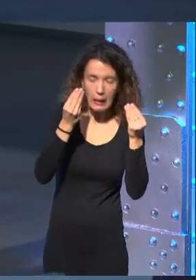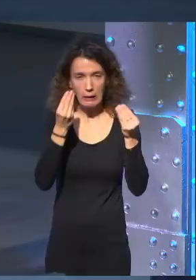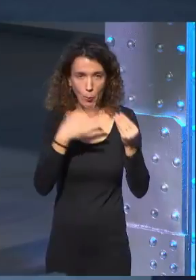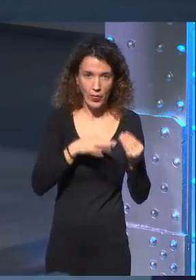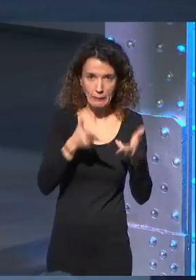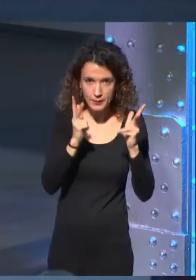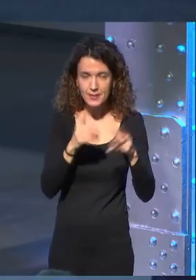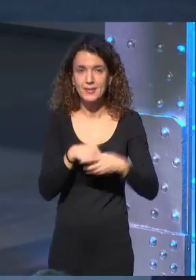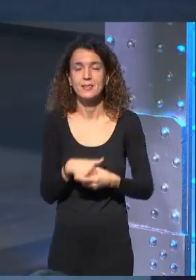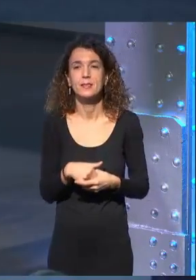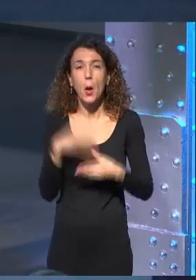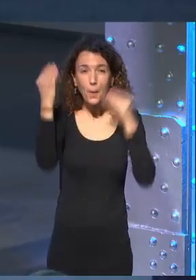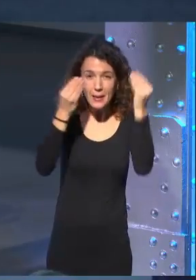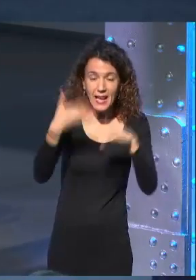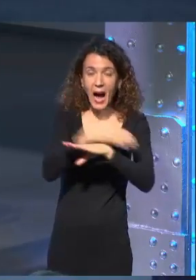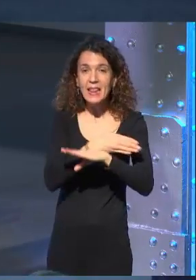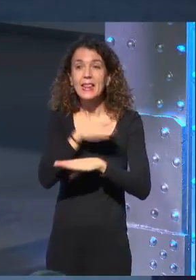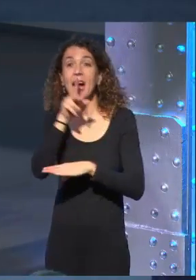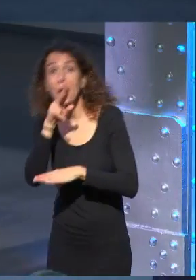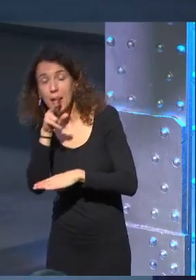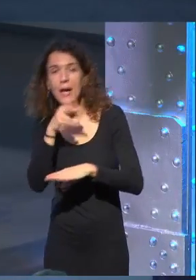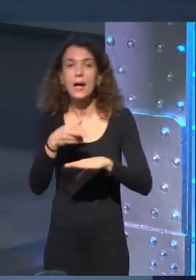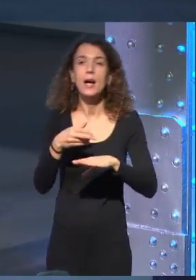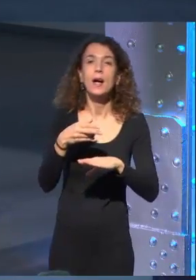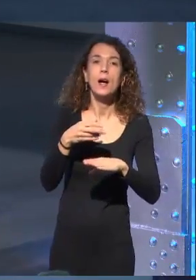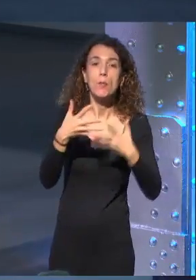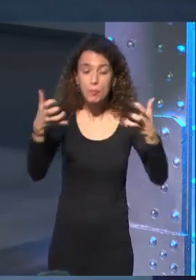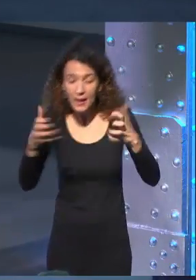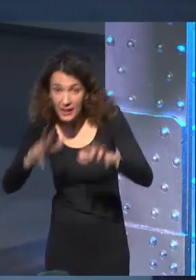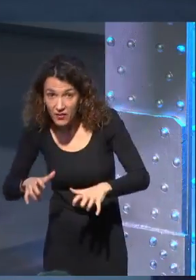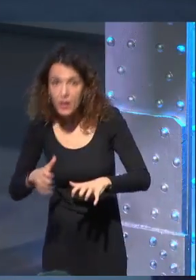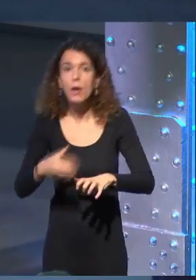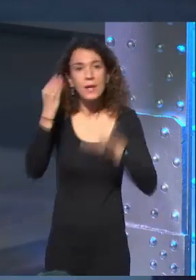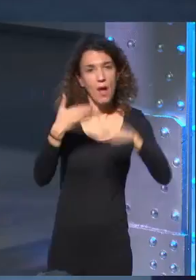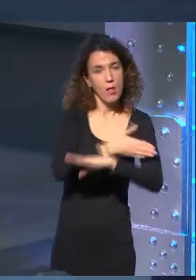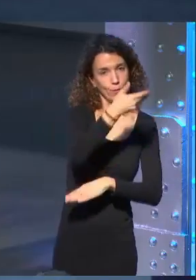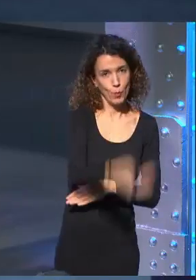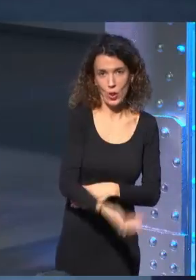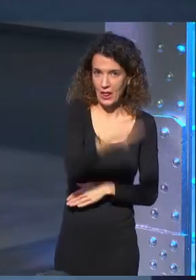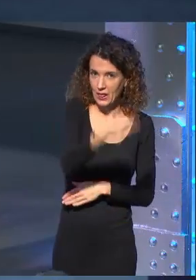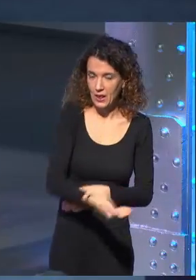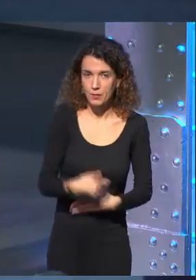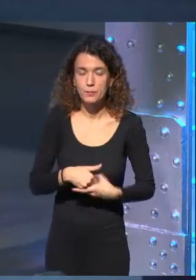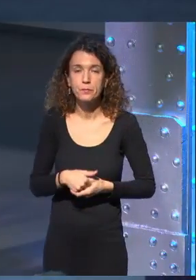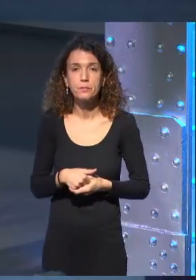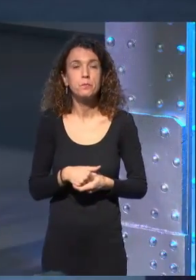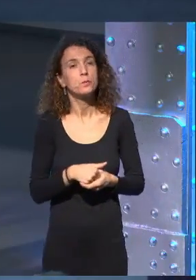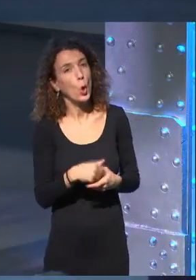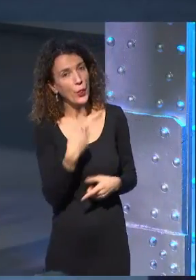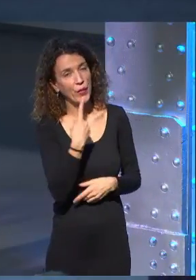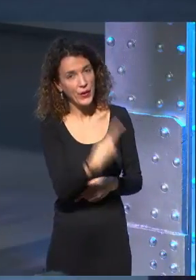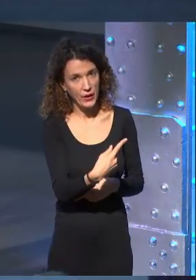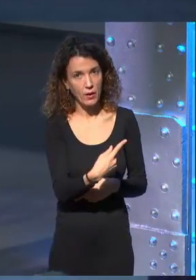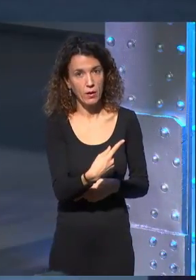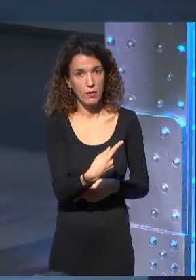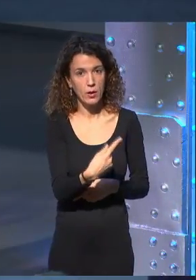it. What would be your only single advice? You can have some time to think about your answer, because it's key